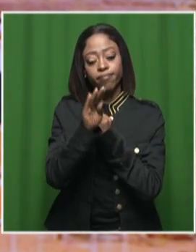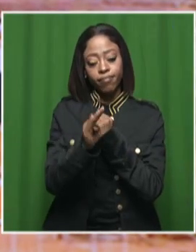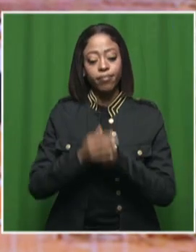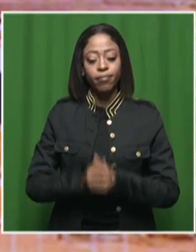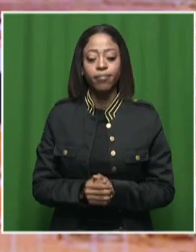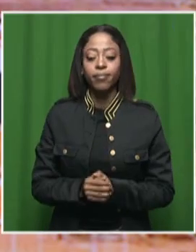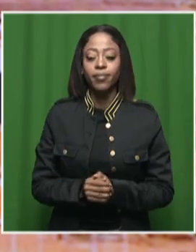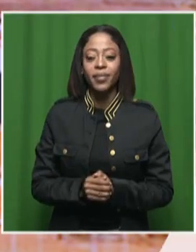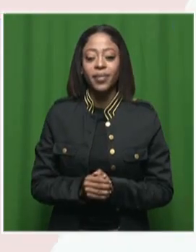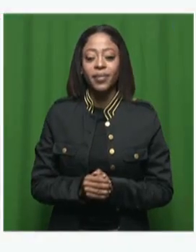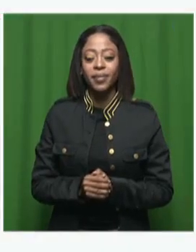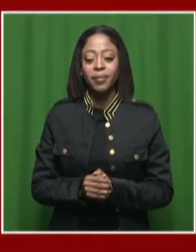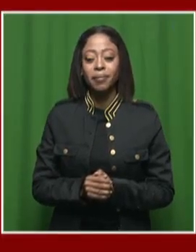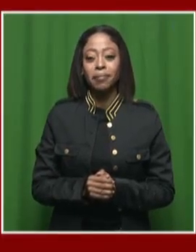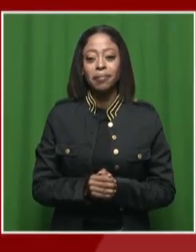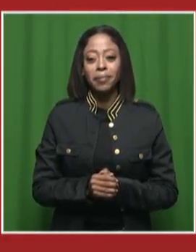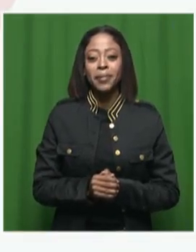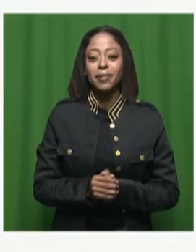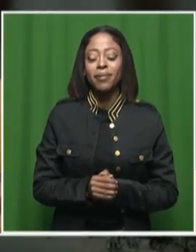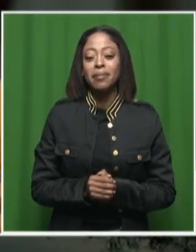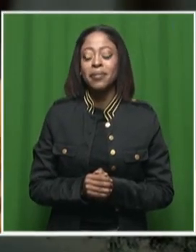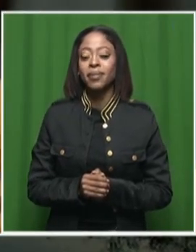great to have you. Thanks for your time this morning.